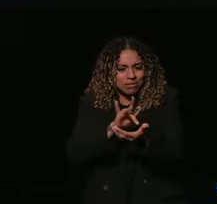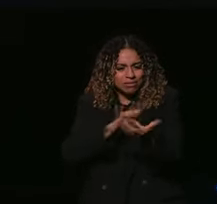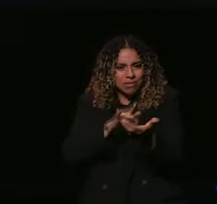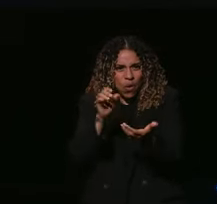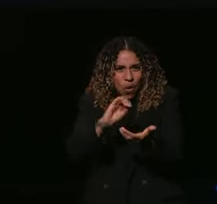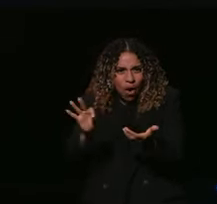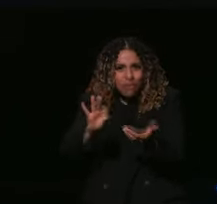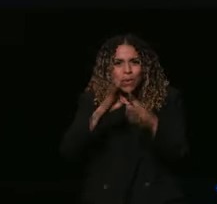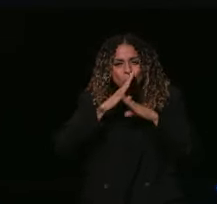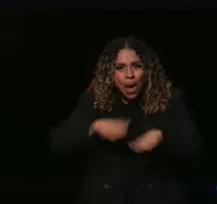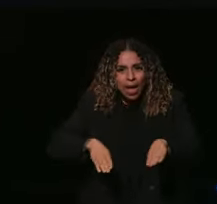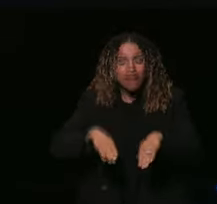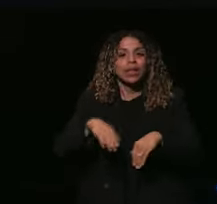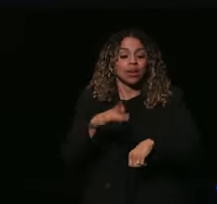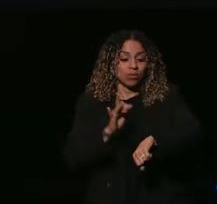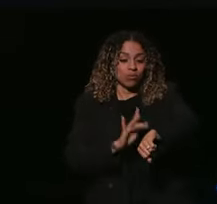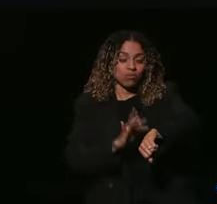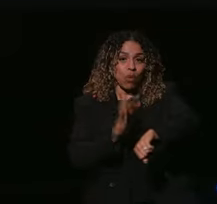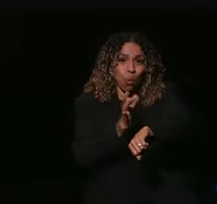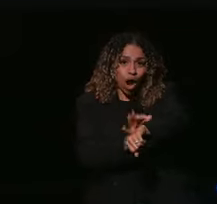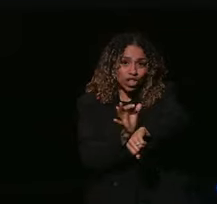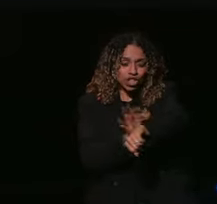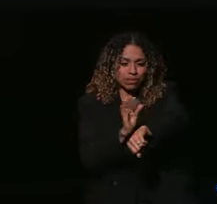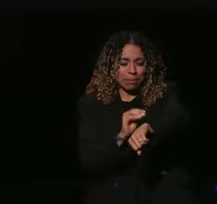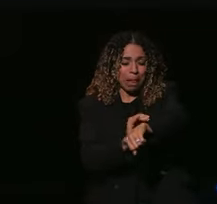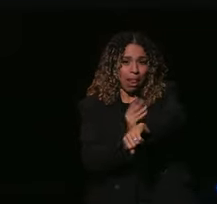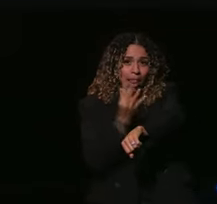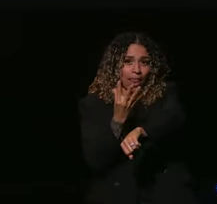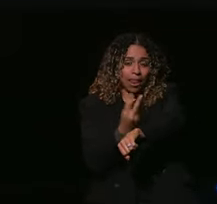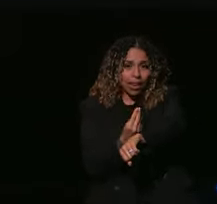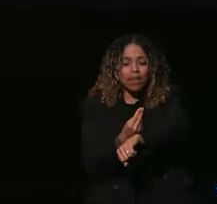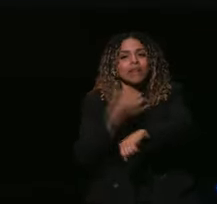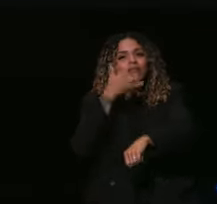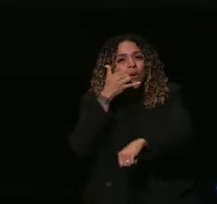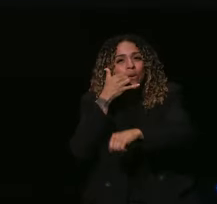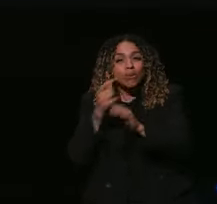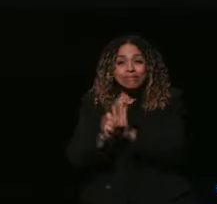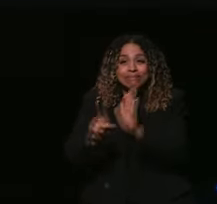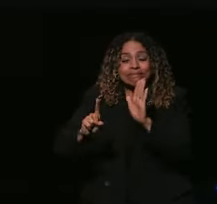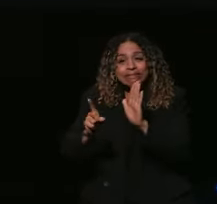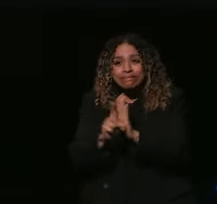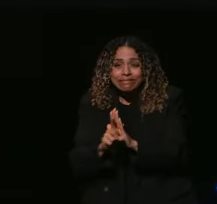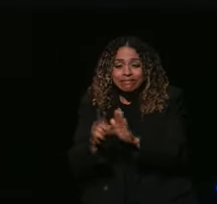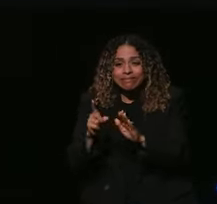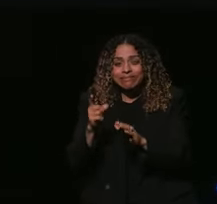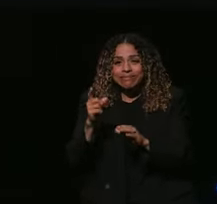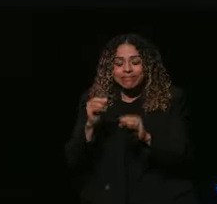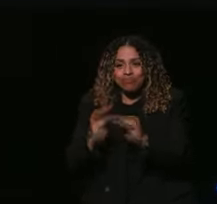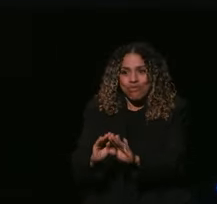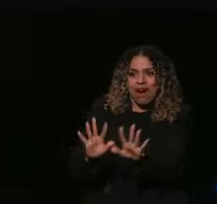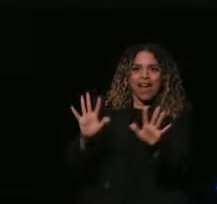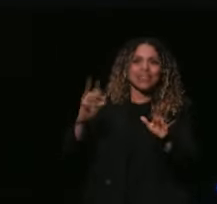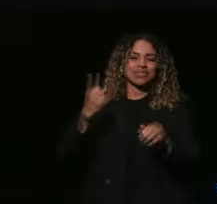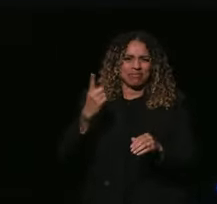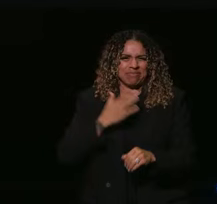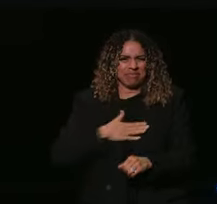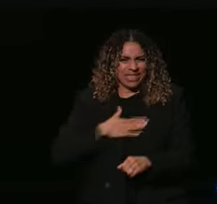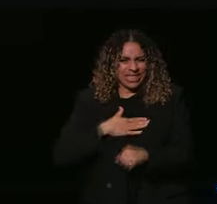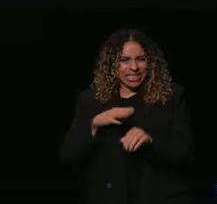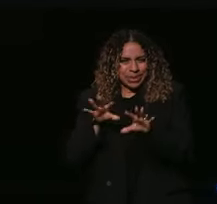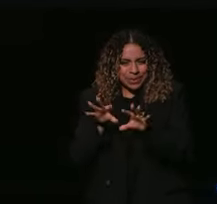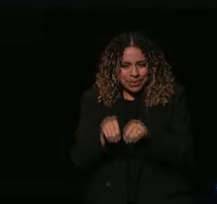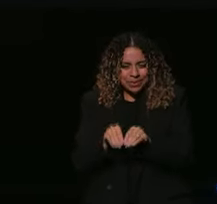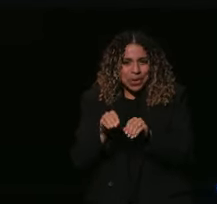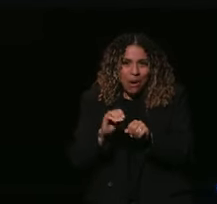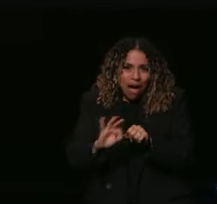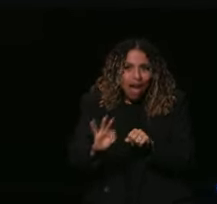might emit any light or any phones that might ping or ding or illuminate. There are a few very important folks who will follow